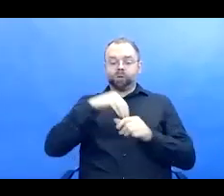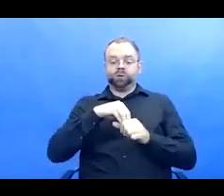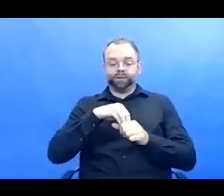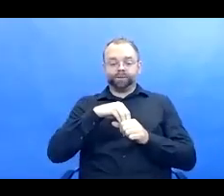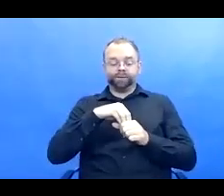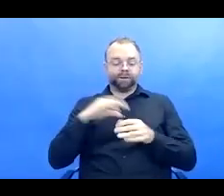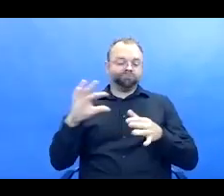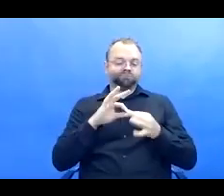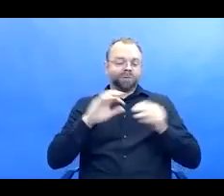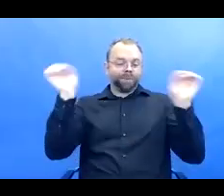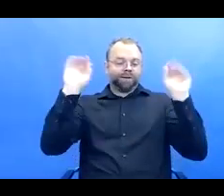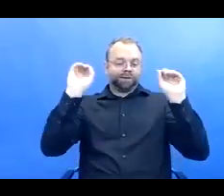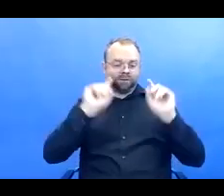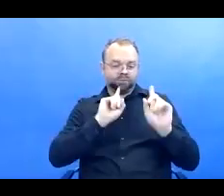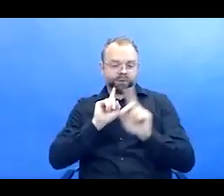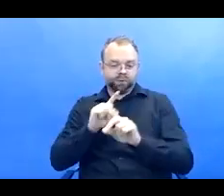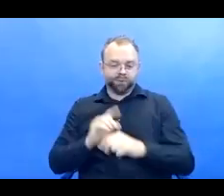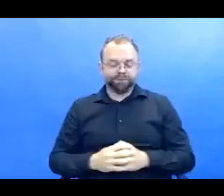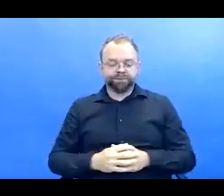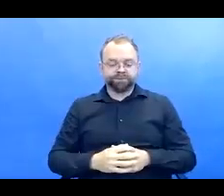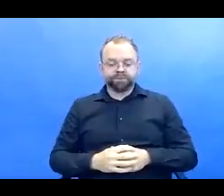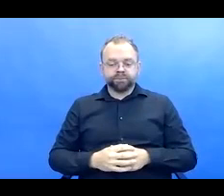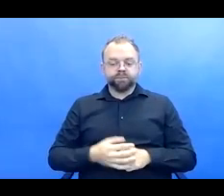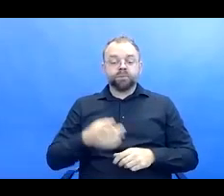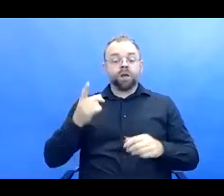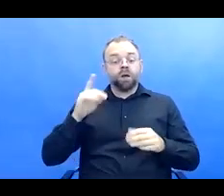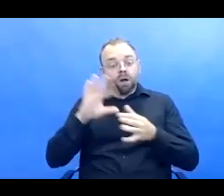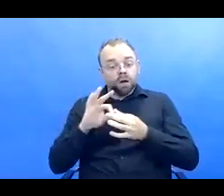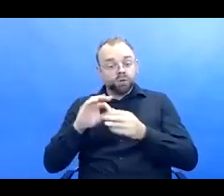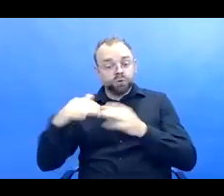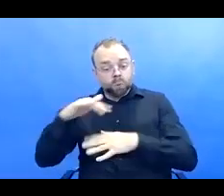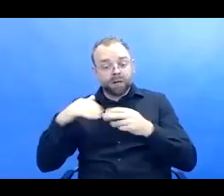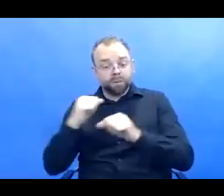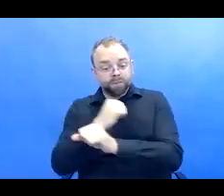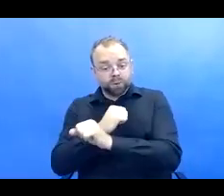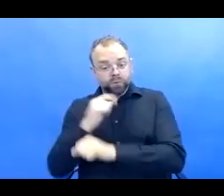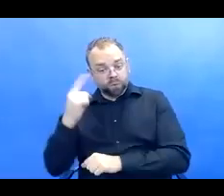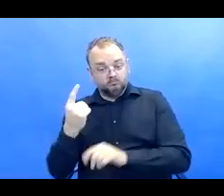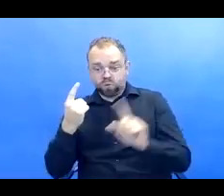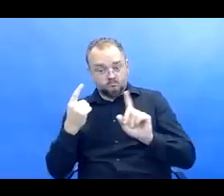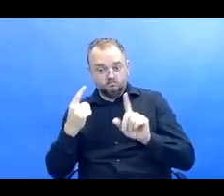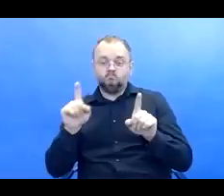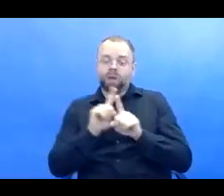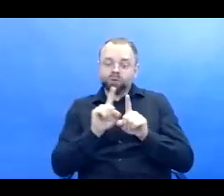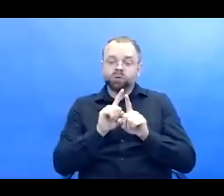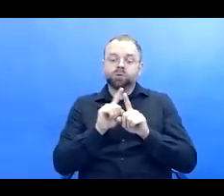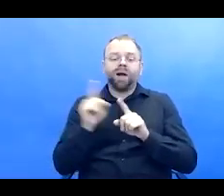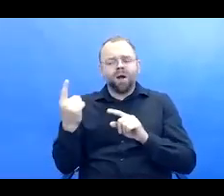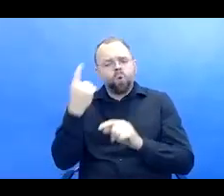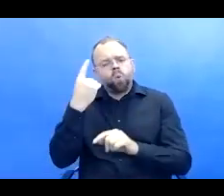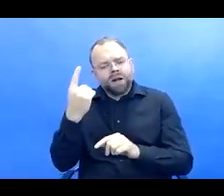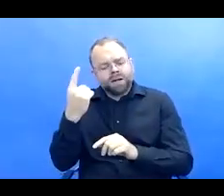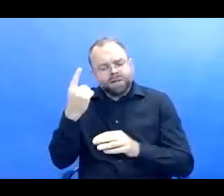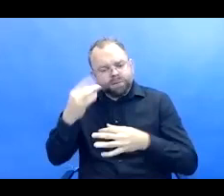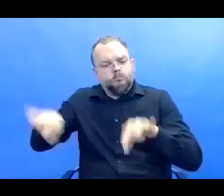sexual reproductive health services, but also looking at the government's approaches to monitor the current situation and make sure that